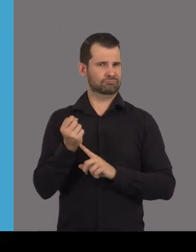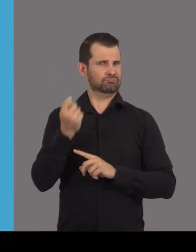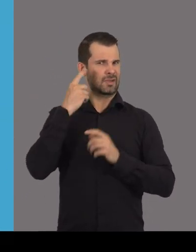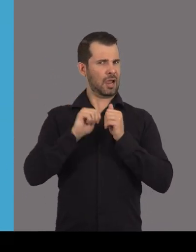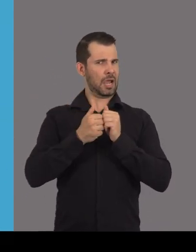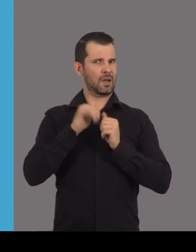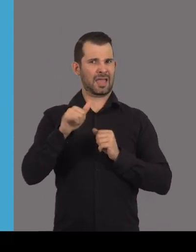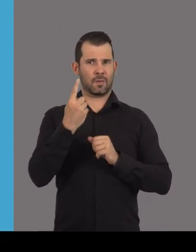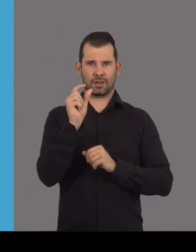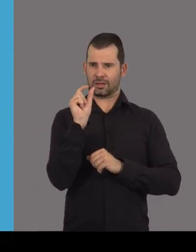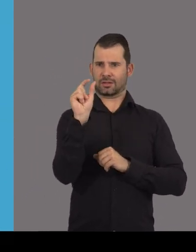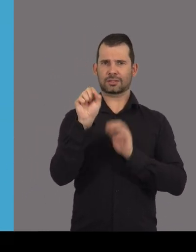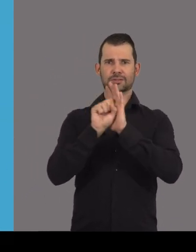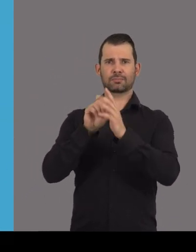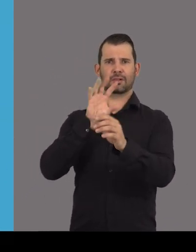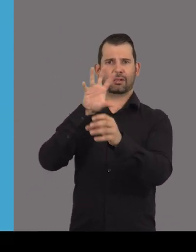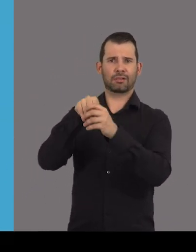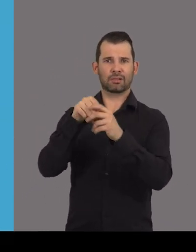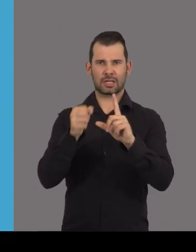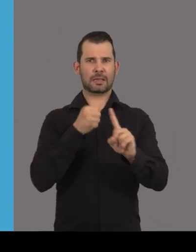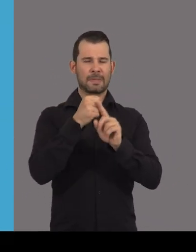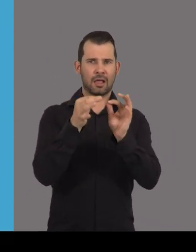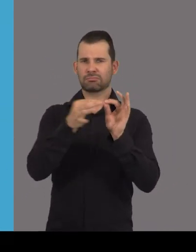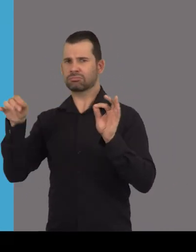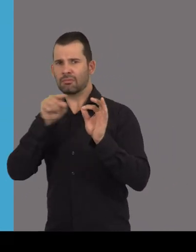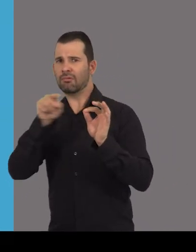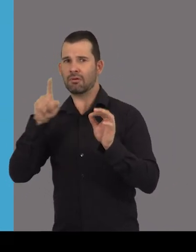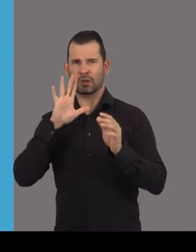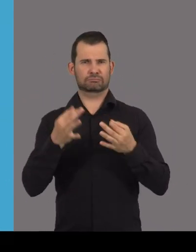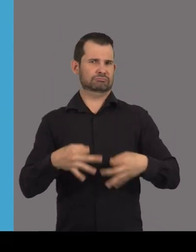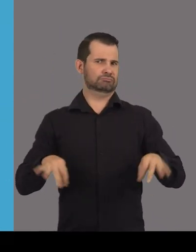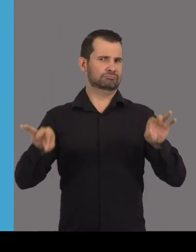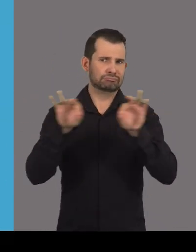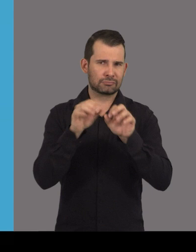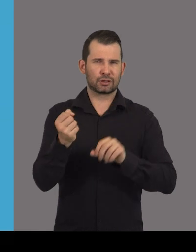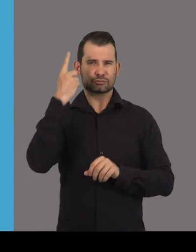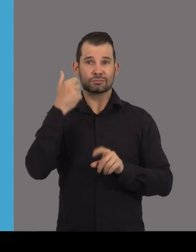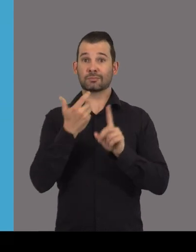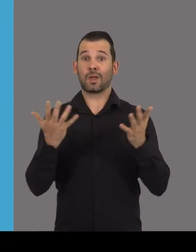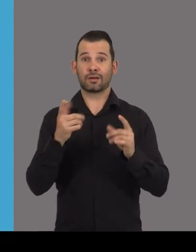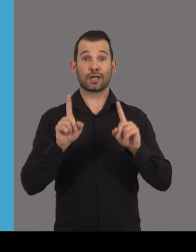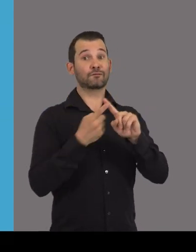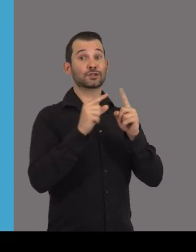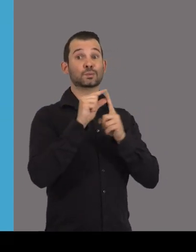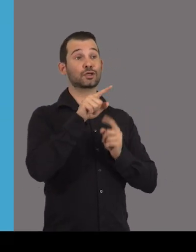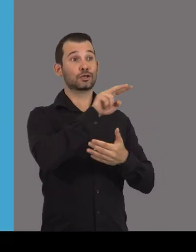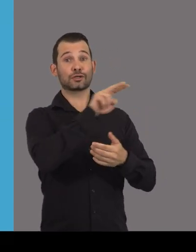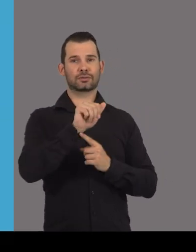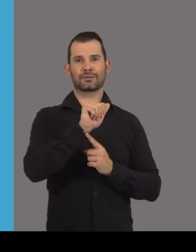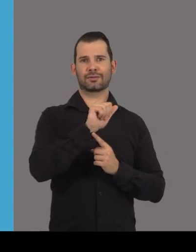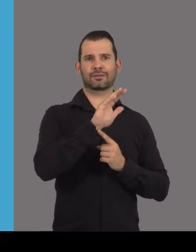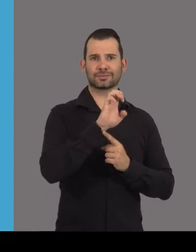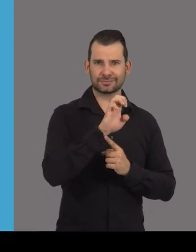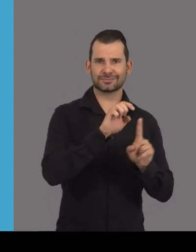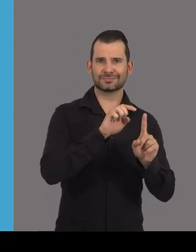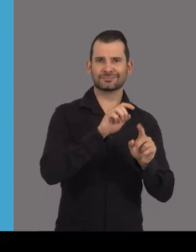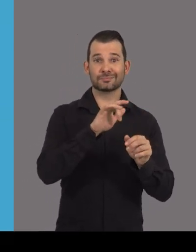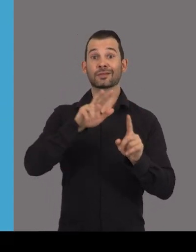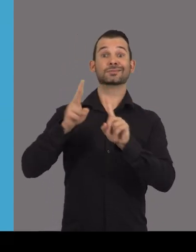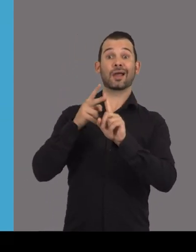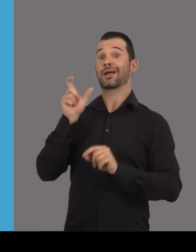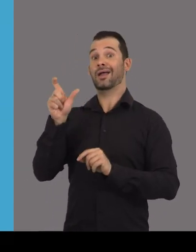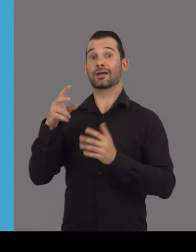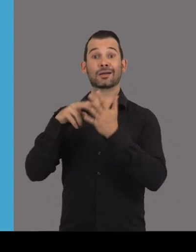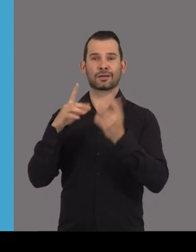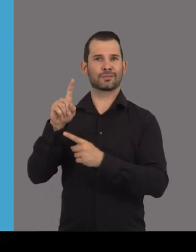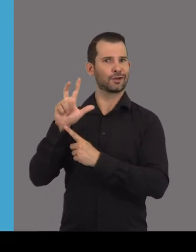sequence. Understanding how one symbol impacts the rest of the sequence is imperative to understanding that the first word reads ACE and the